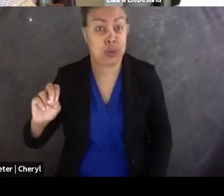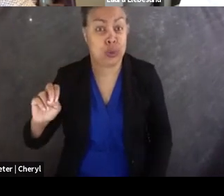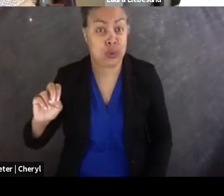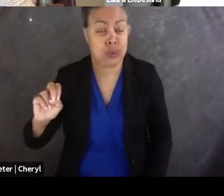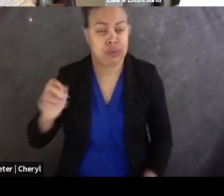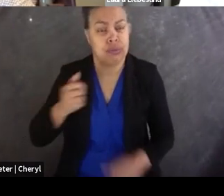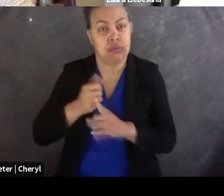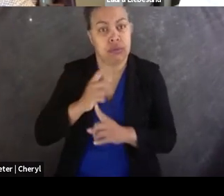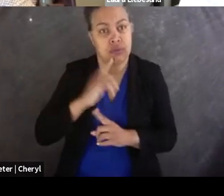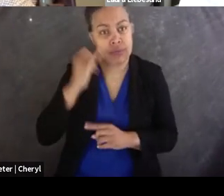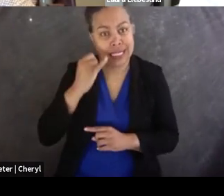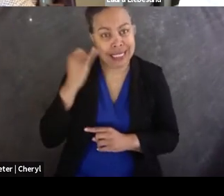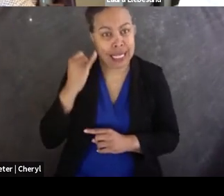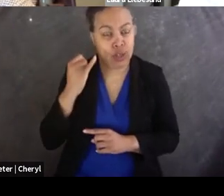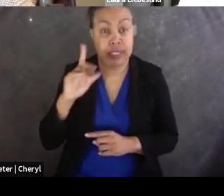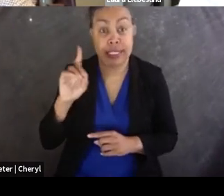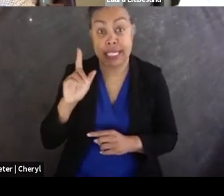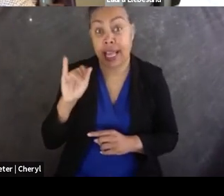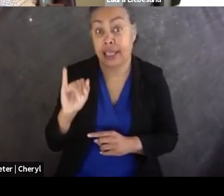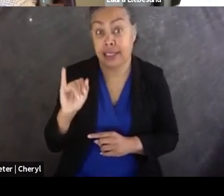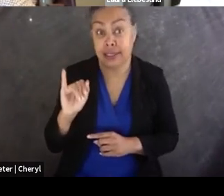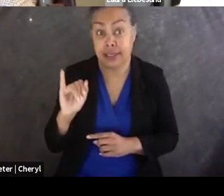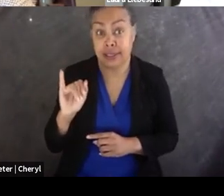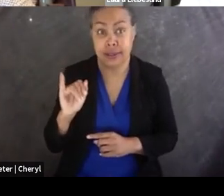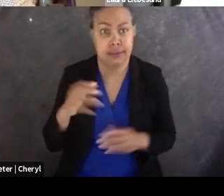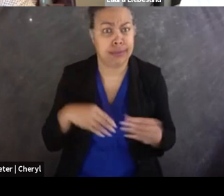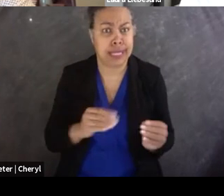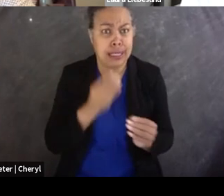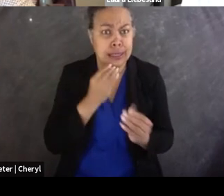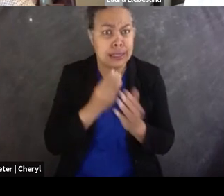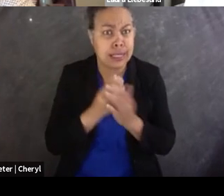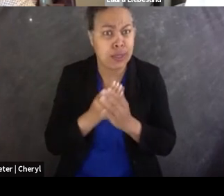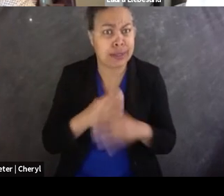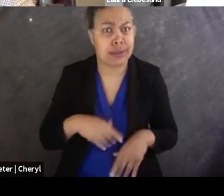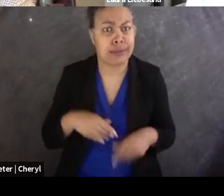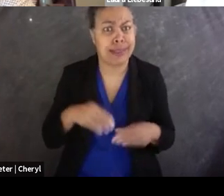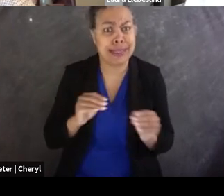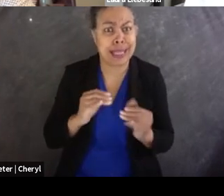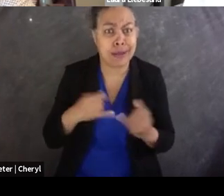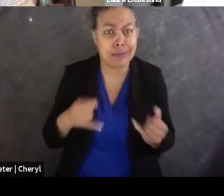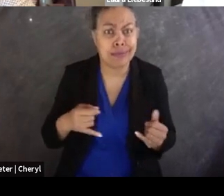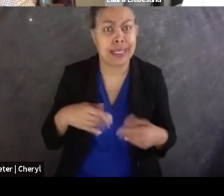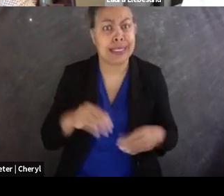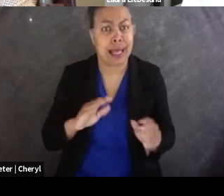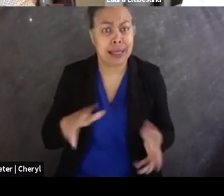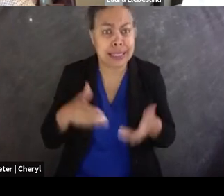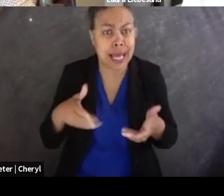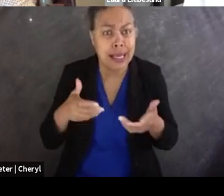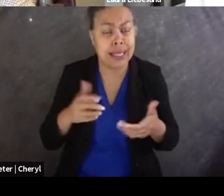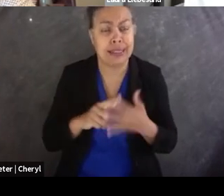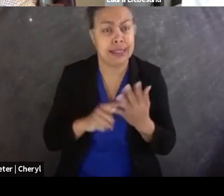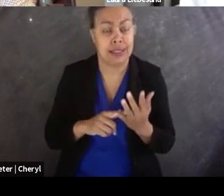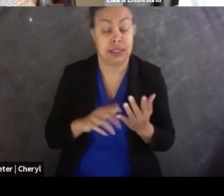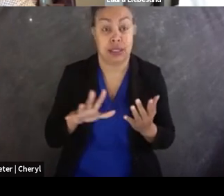Italian deli selling sandwiches and pasta salad and pasta dishes. But what